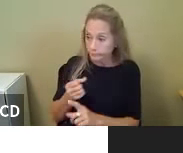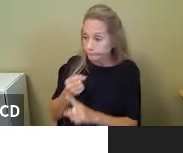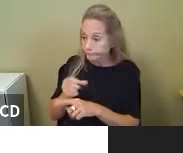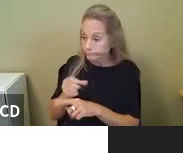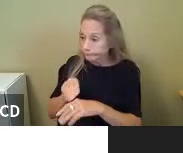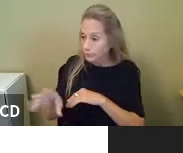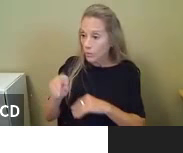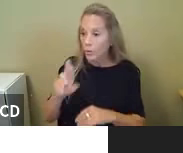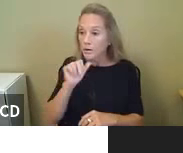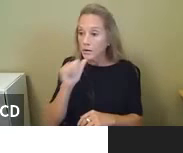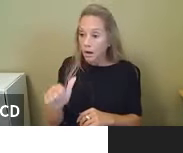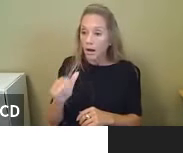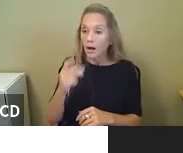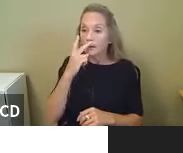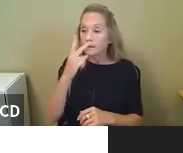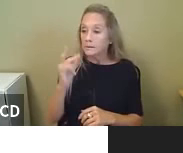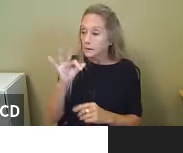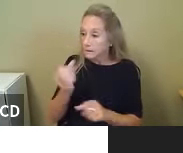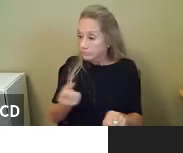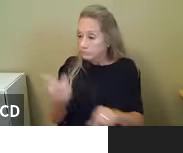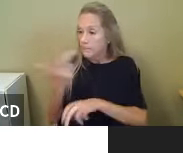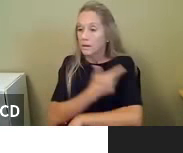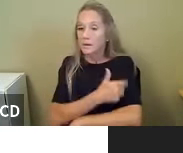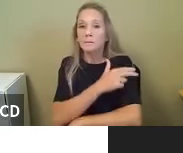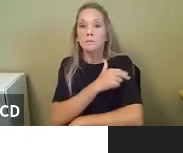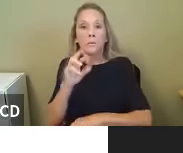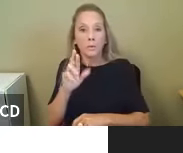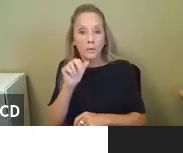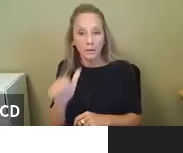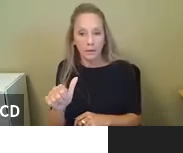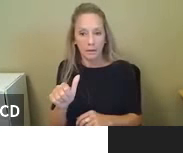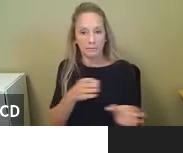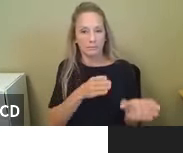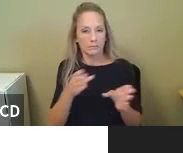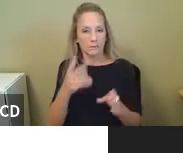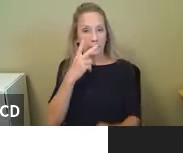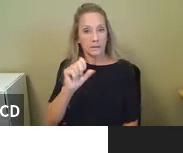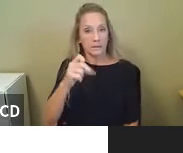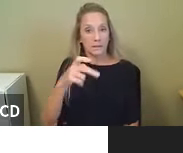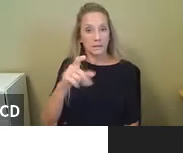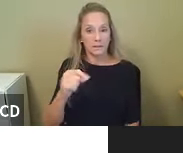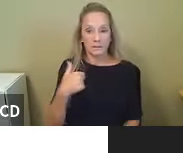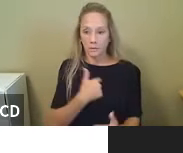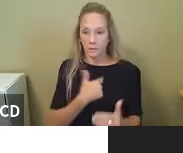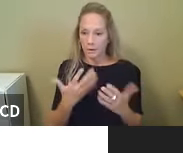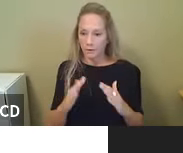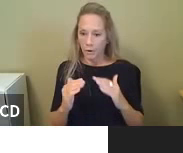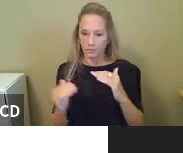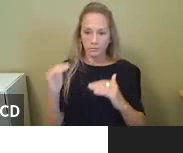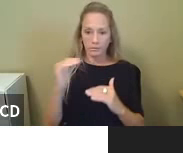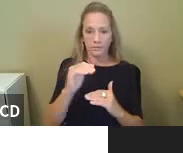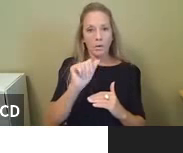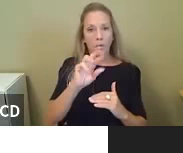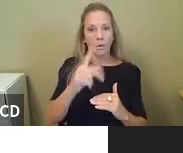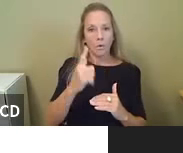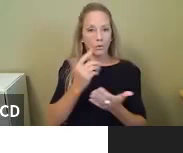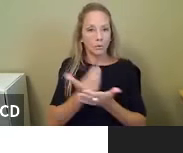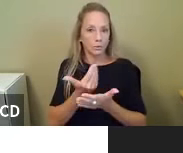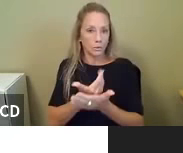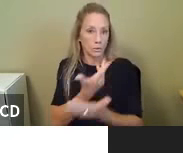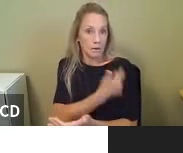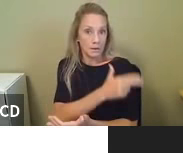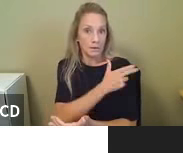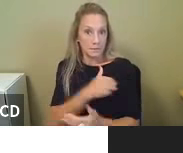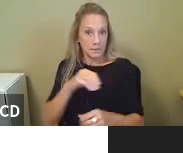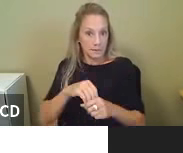hospitalization. On the right, you see that in September, we've already exceeded new hospitalizations for August in